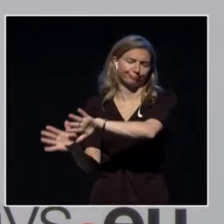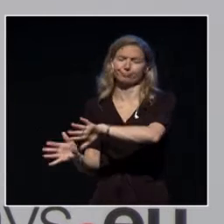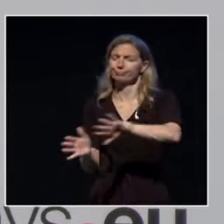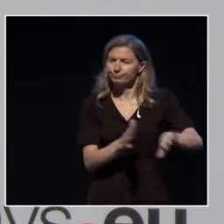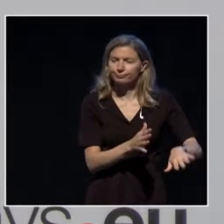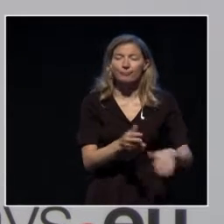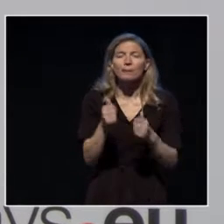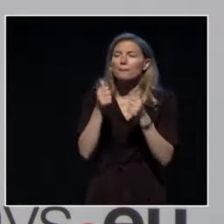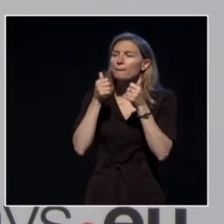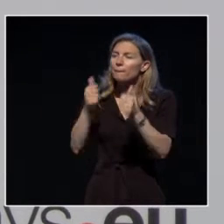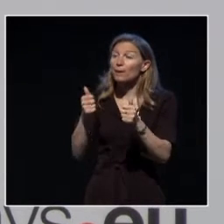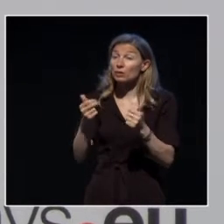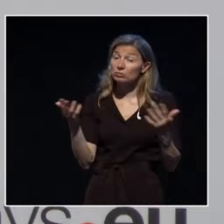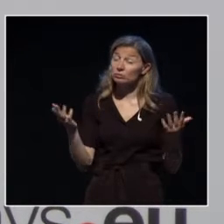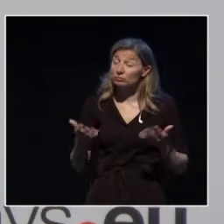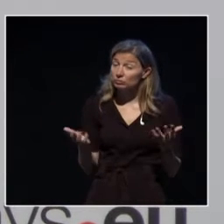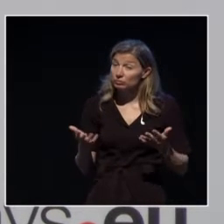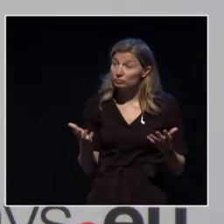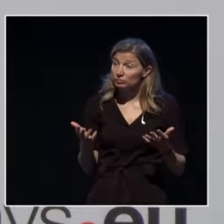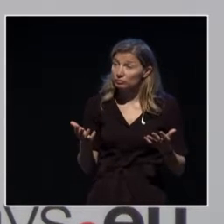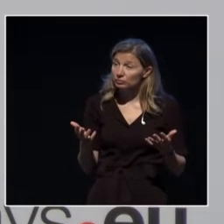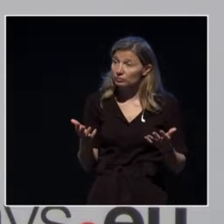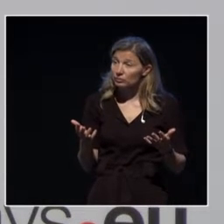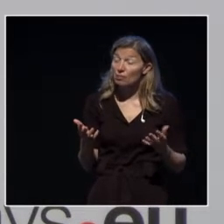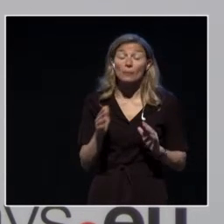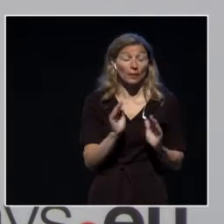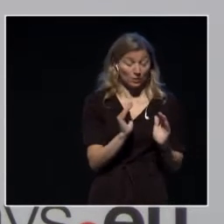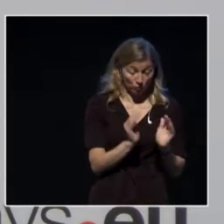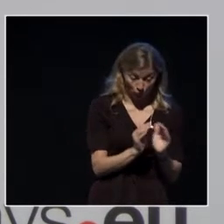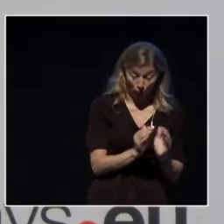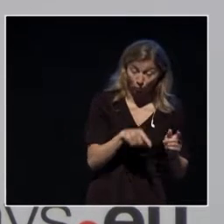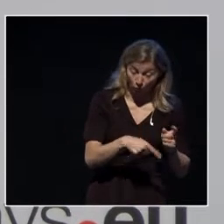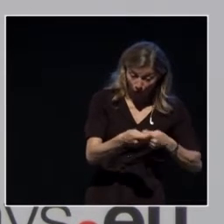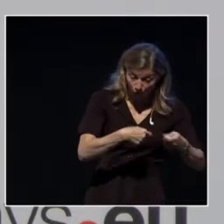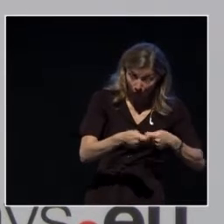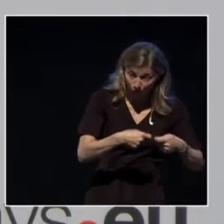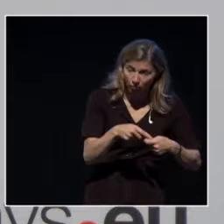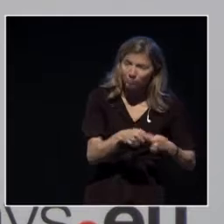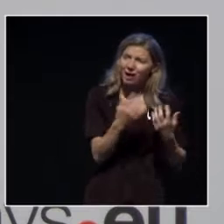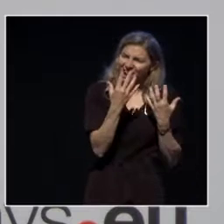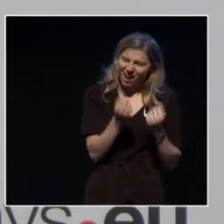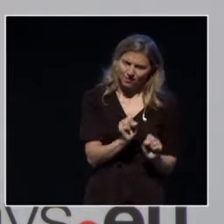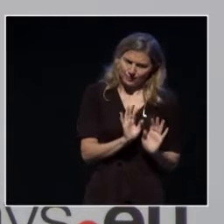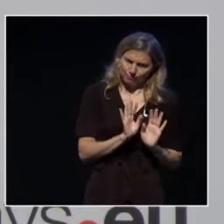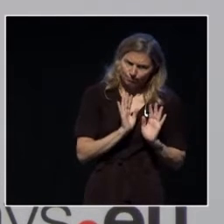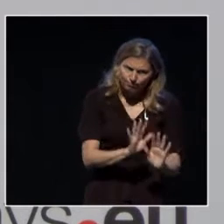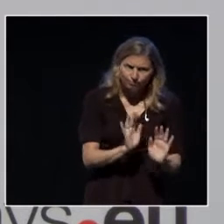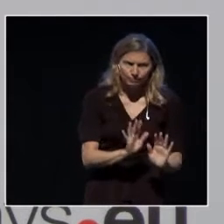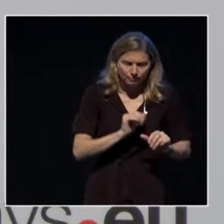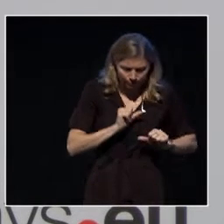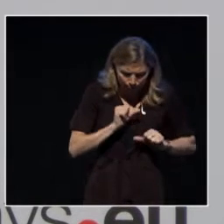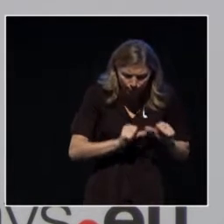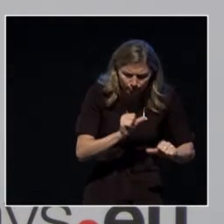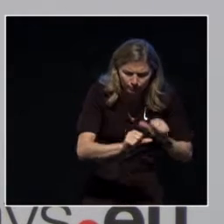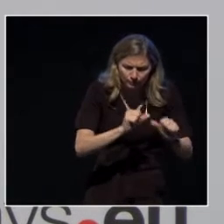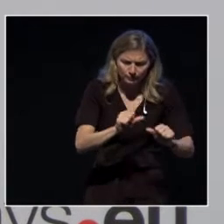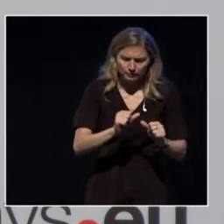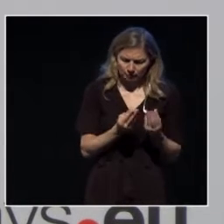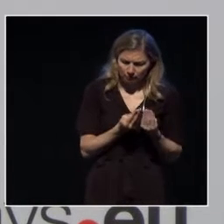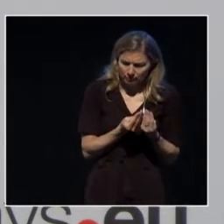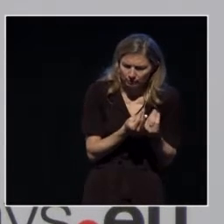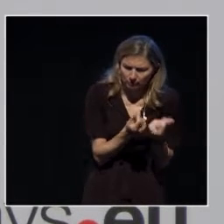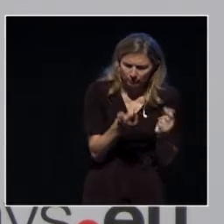obviously specifics of small enterprises. They have their own nature by definition of being